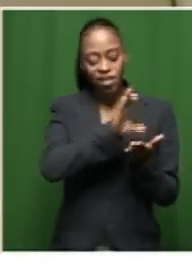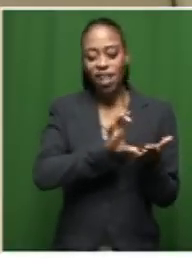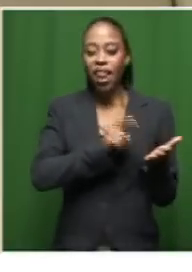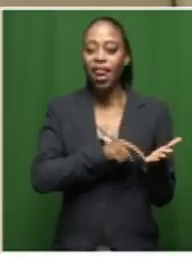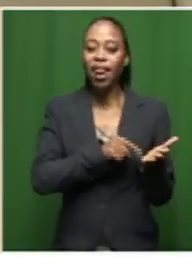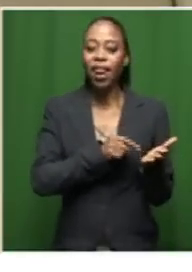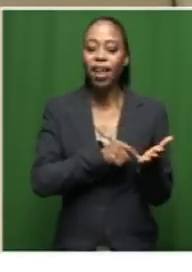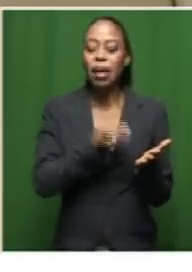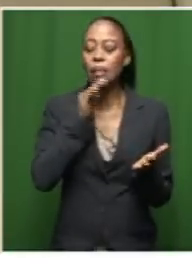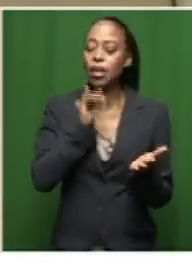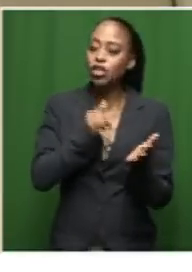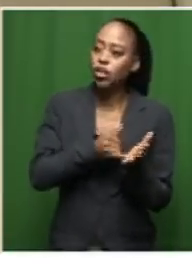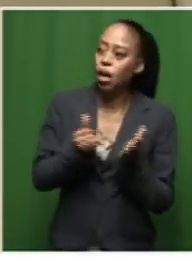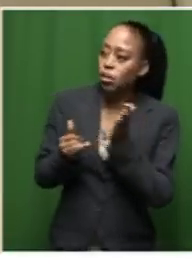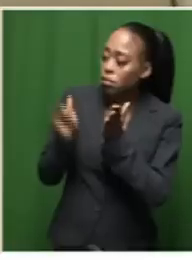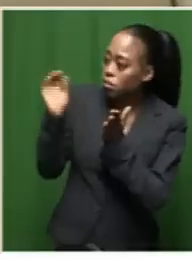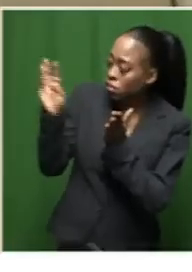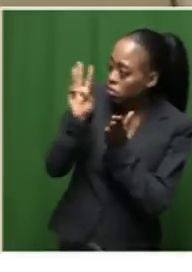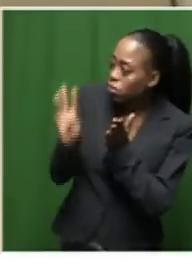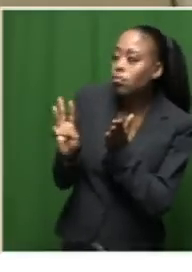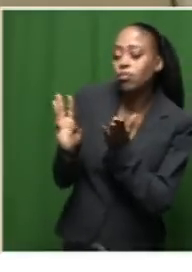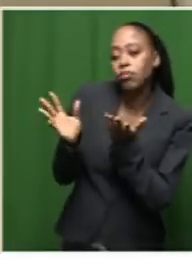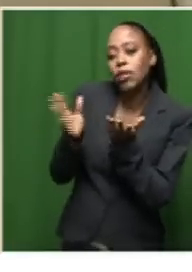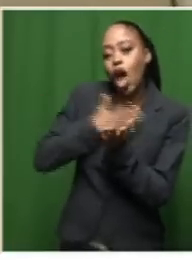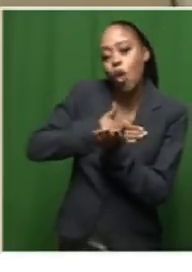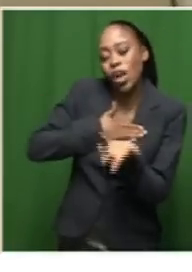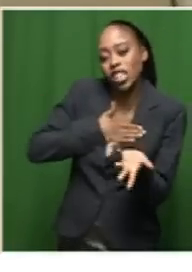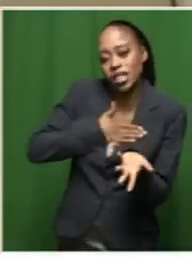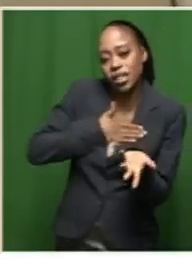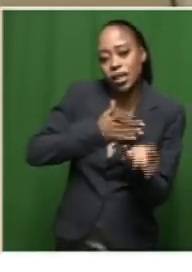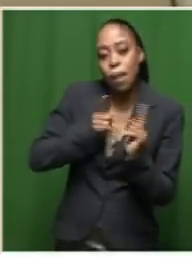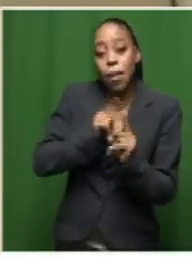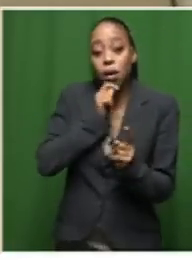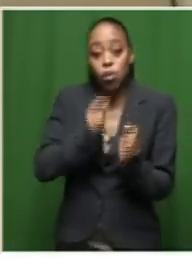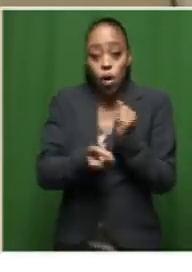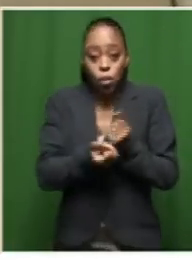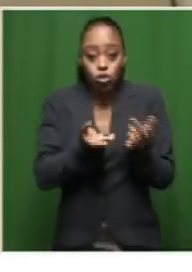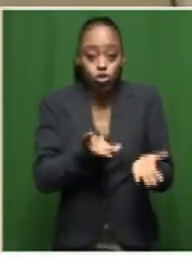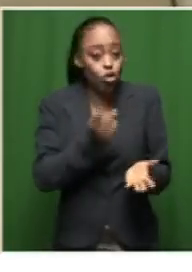You are just giving an indication of these are the people